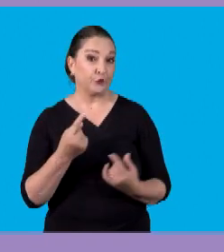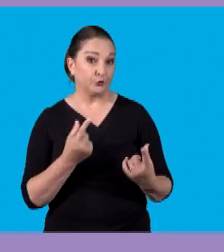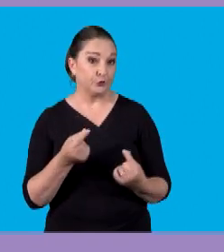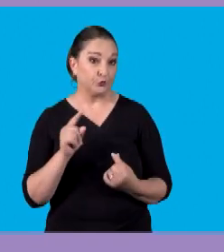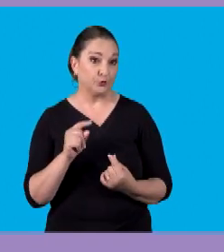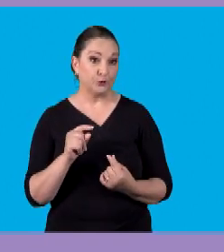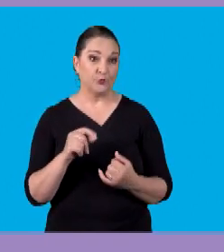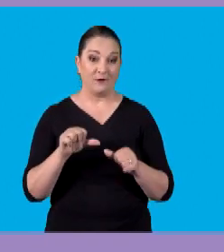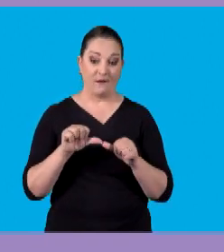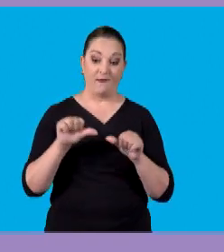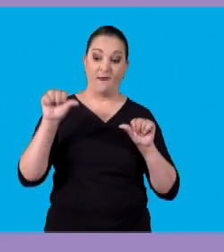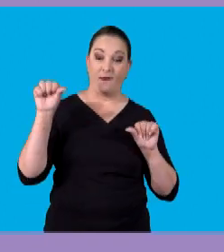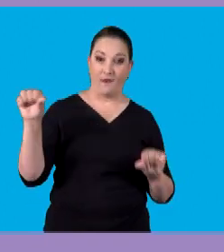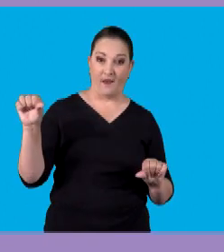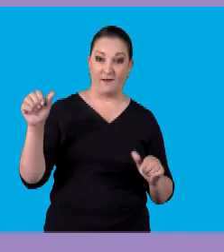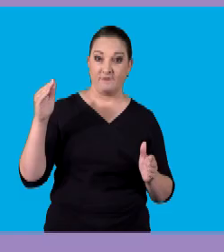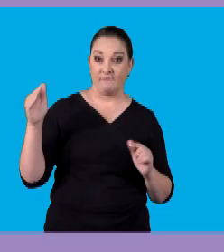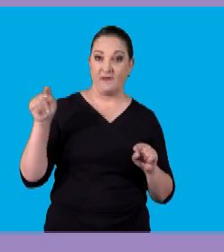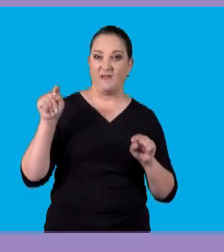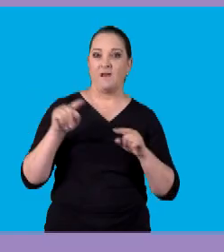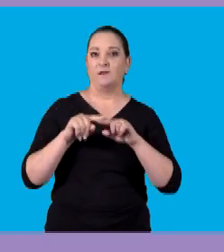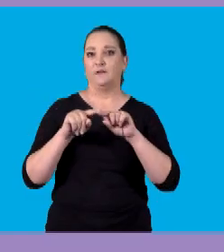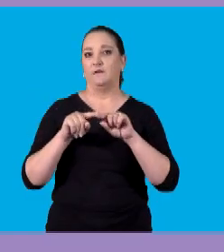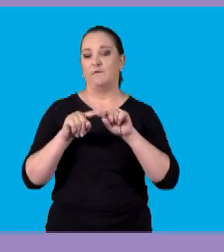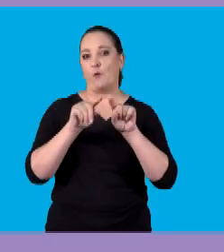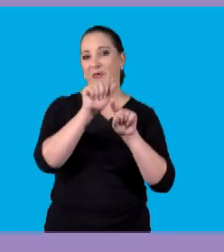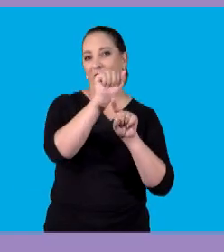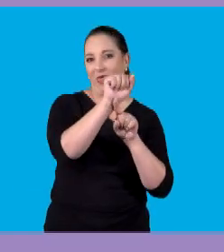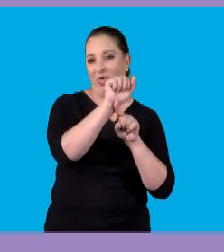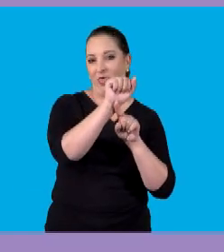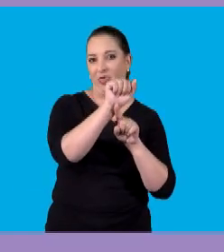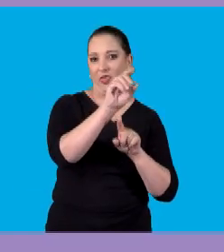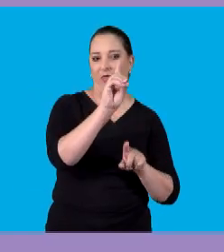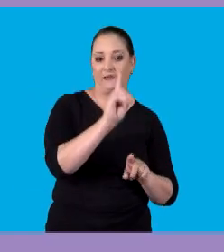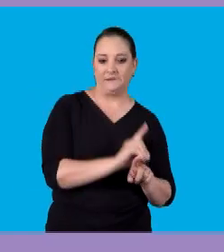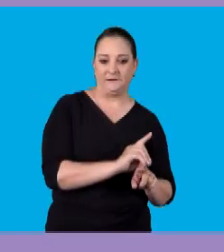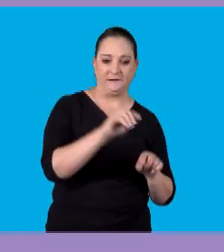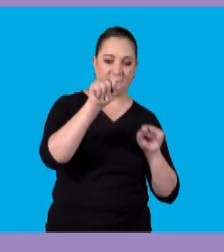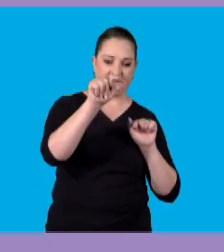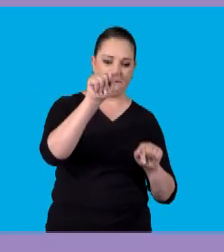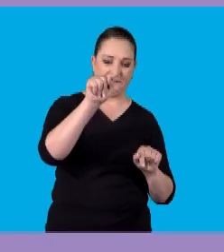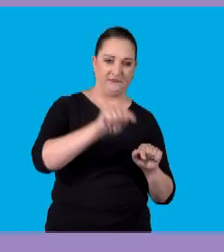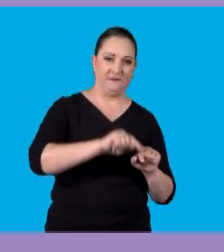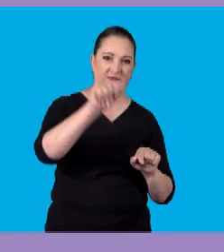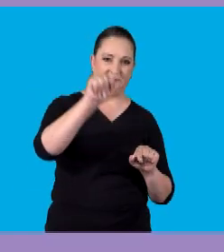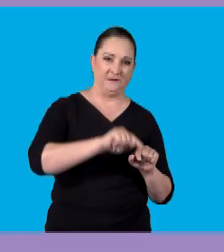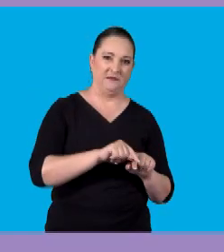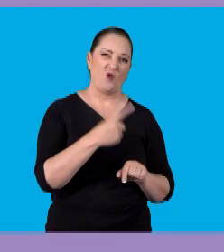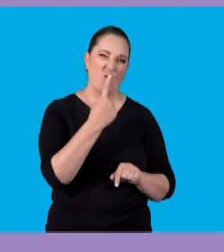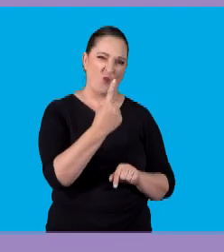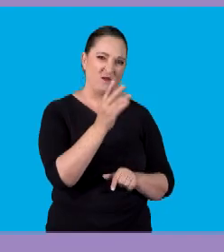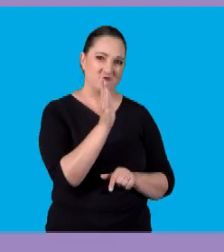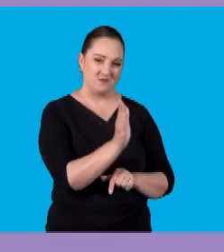calculate firstly the length of AD. Now when we look at AD, AD is one of the sides of